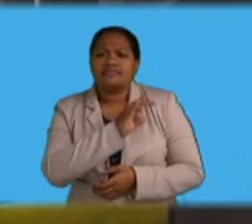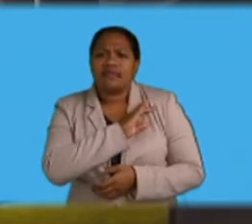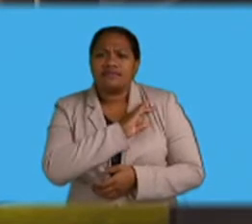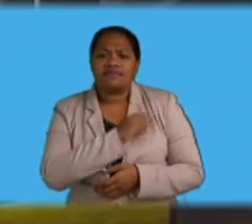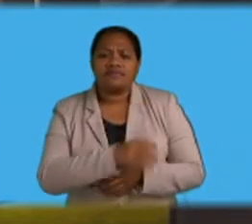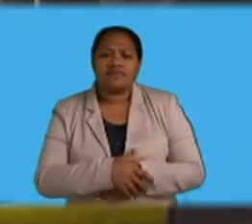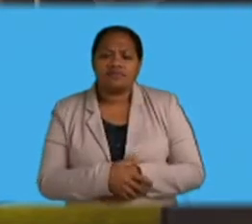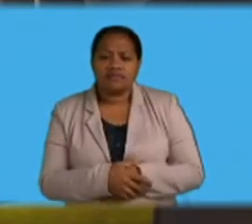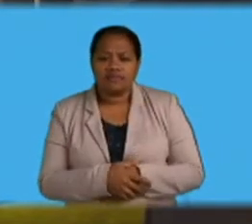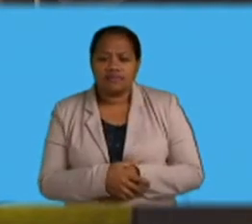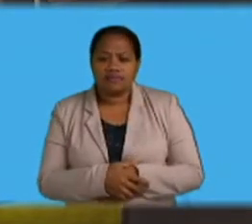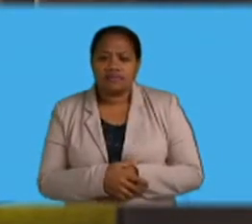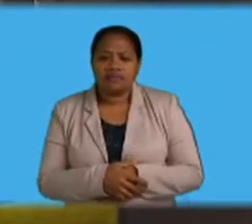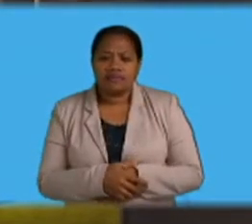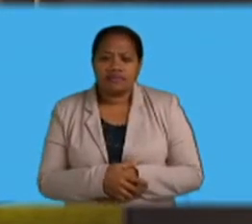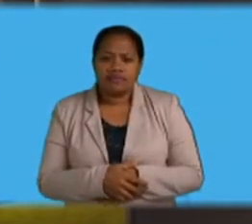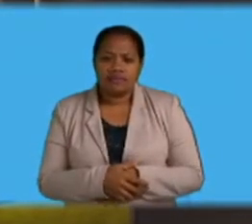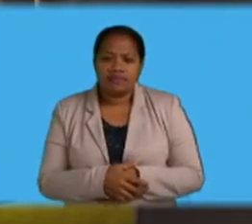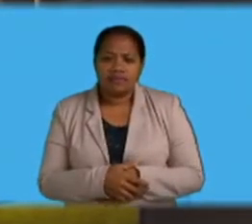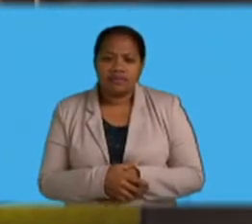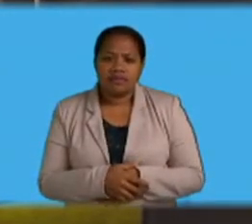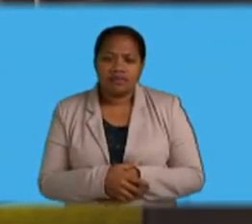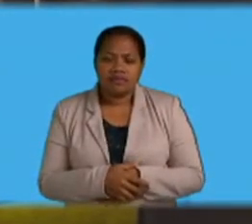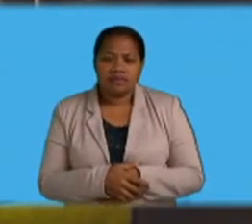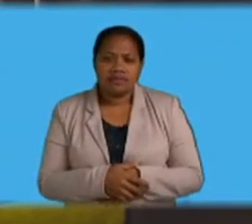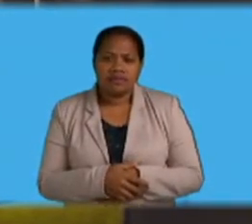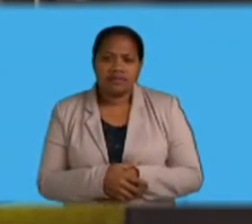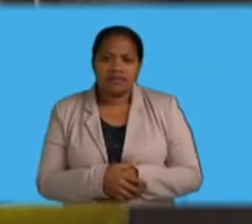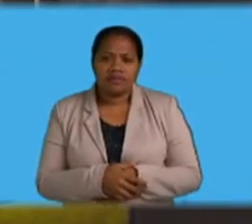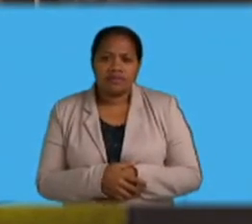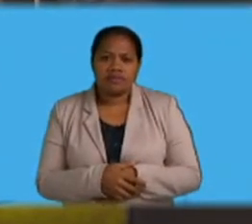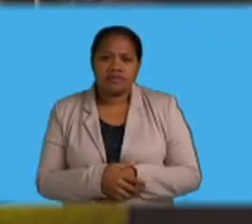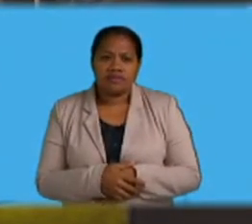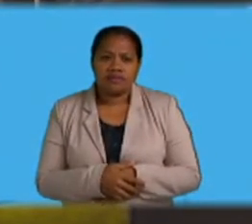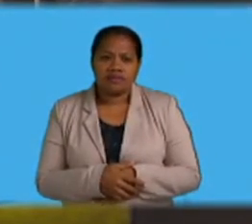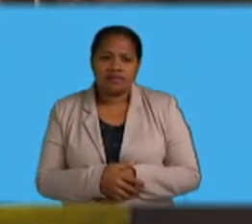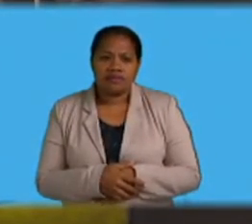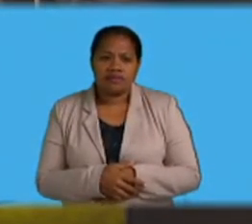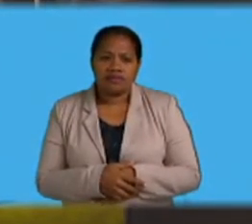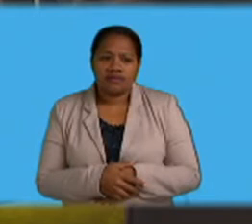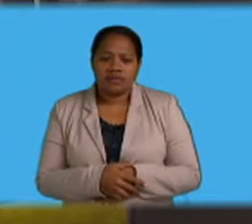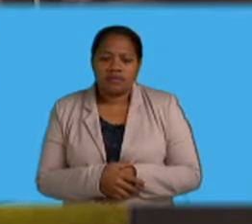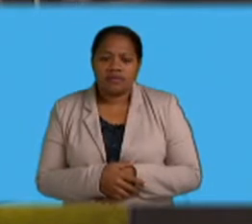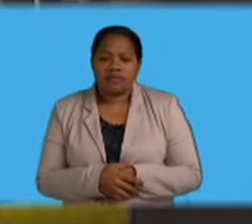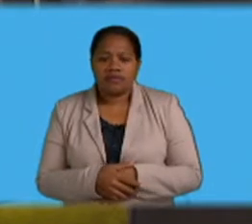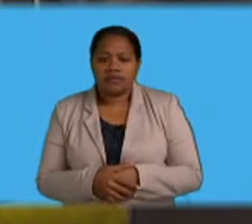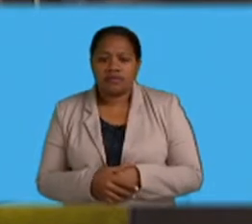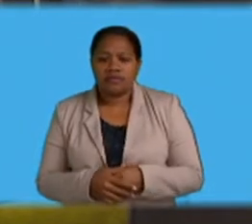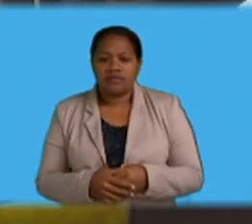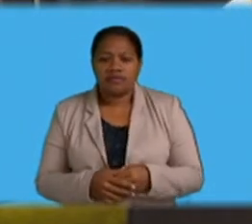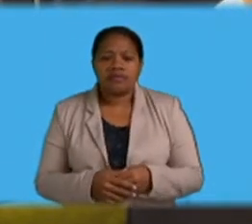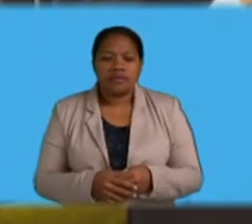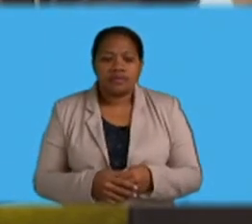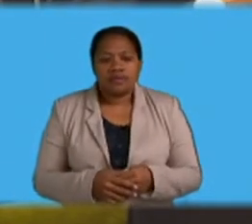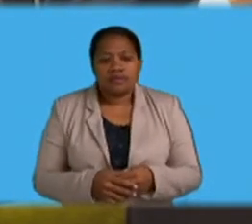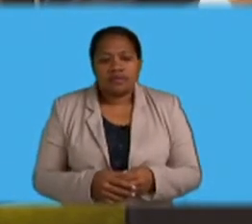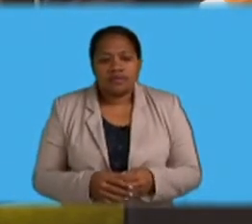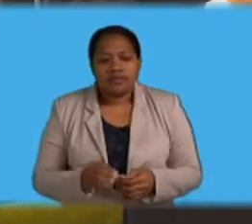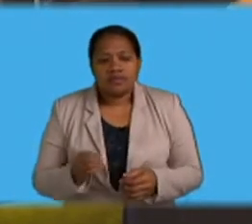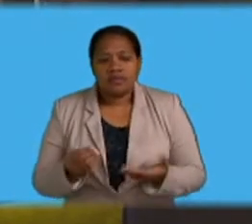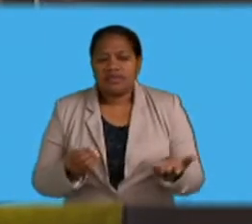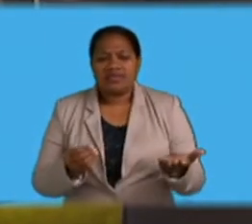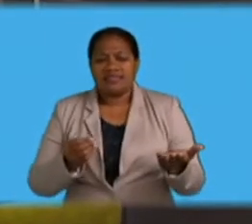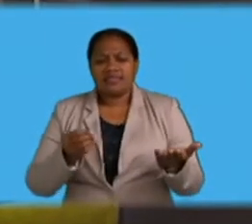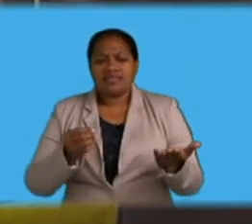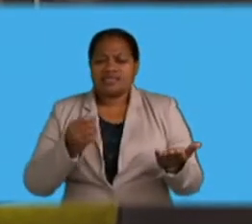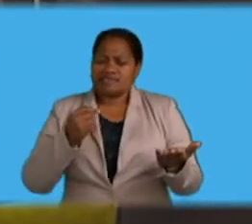Madam Speaker, compensation, Madam Speaker, I don't really want to respond to this. But disrupting my train